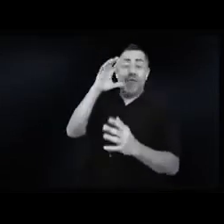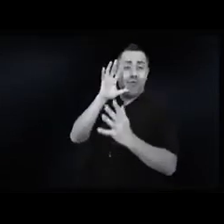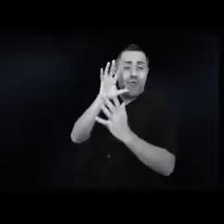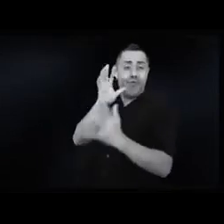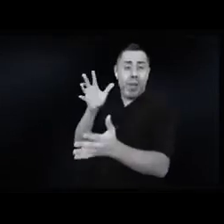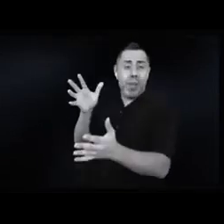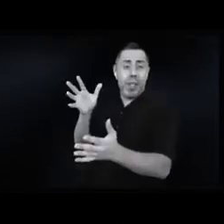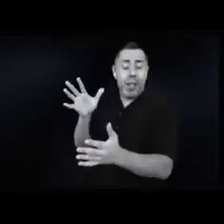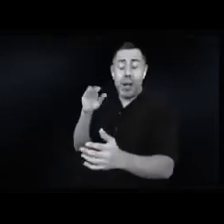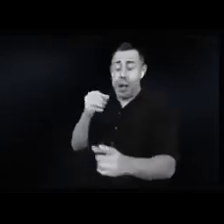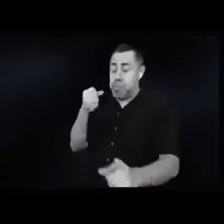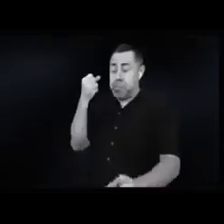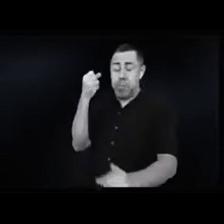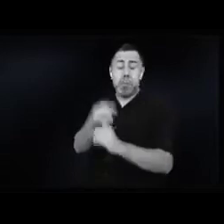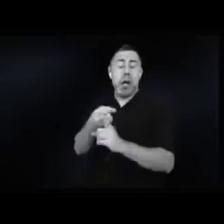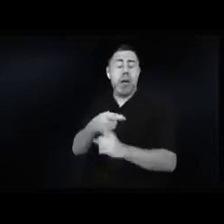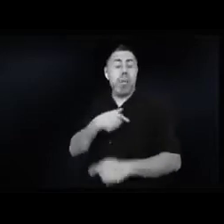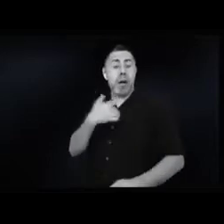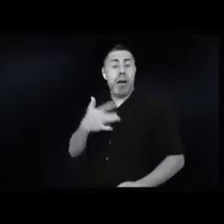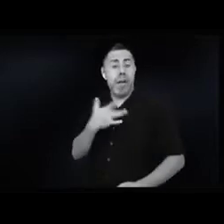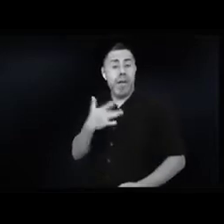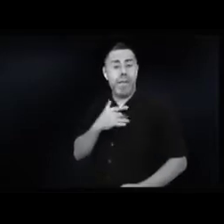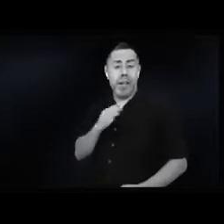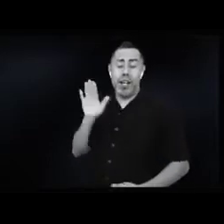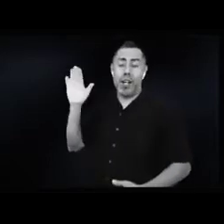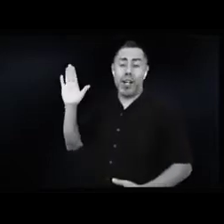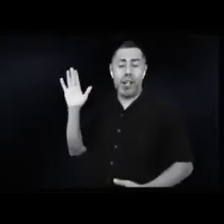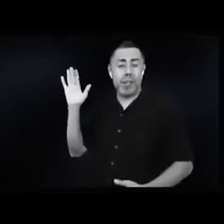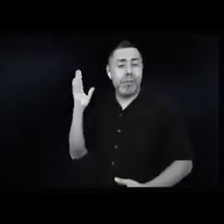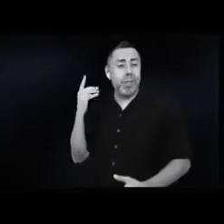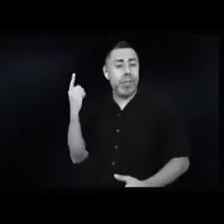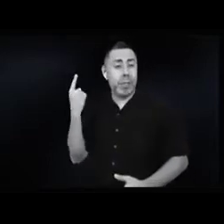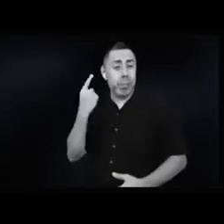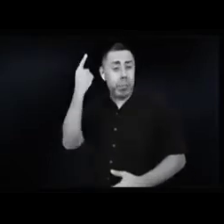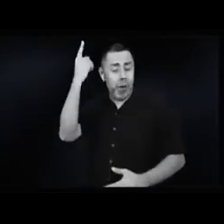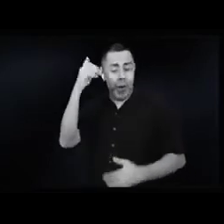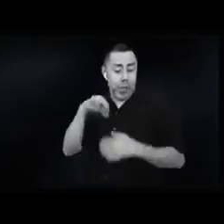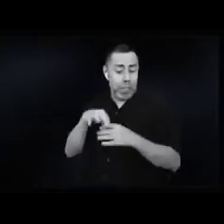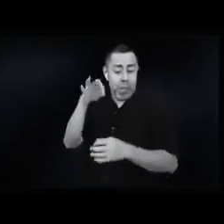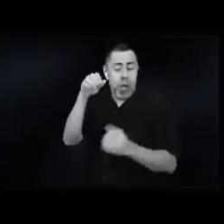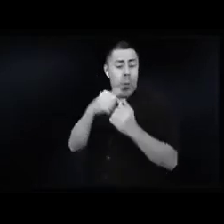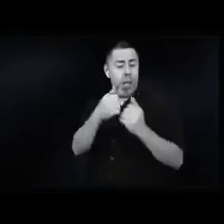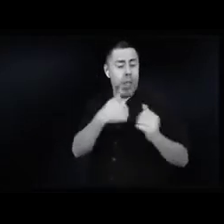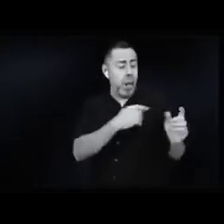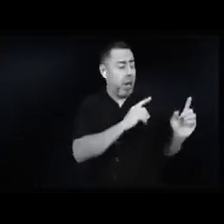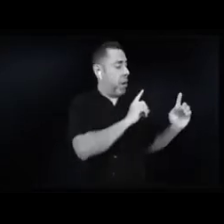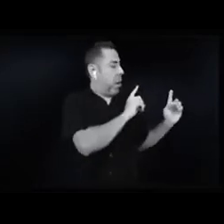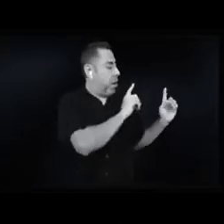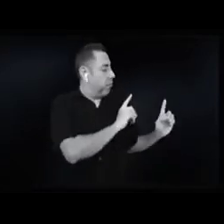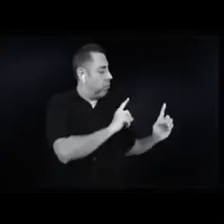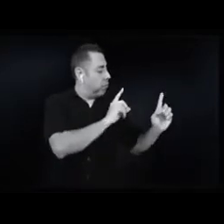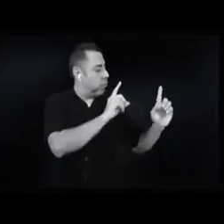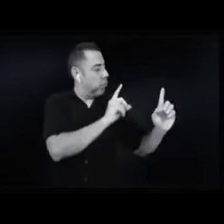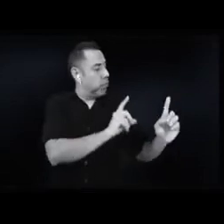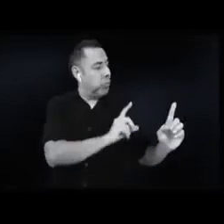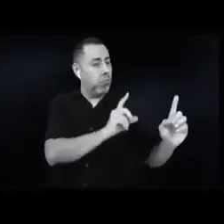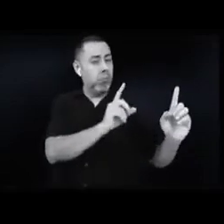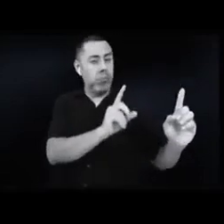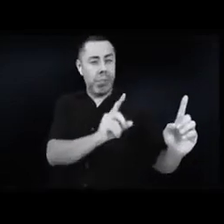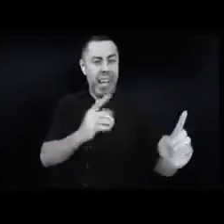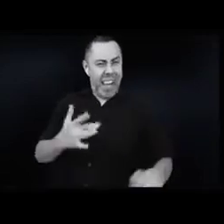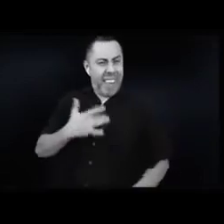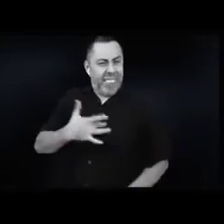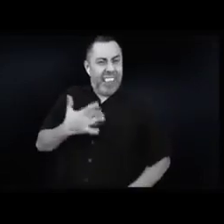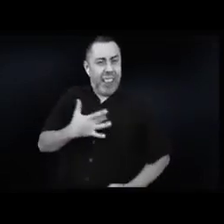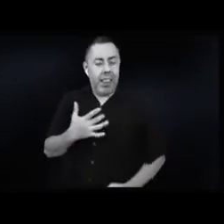walking together, her spirit along with me, and then these words came, and as soon as I got home, I